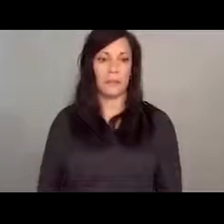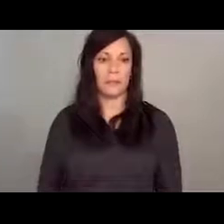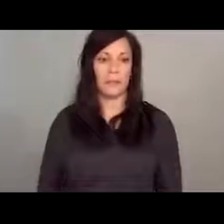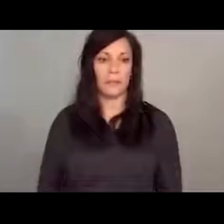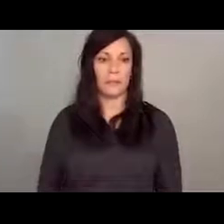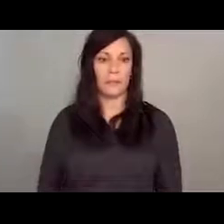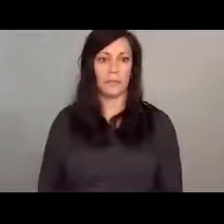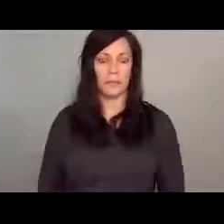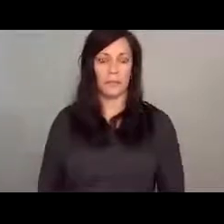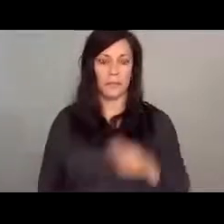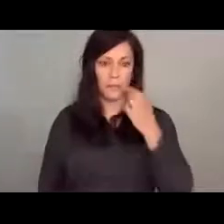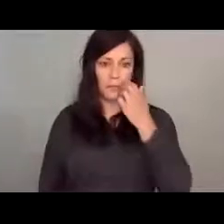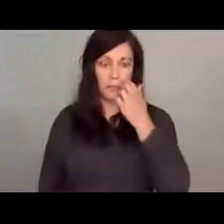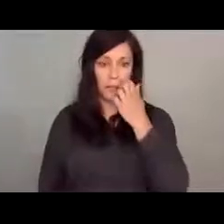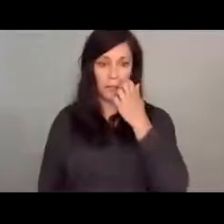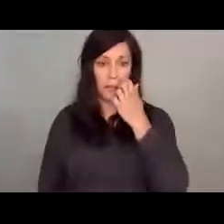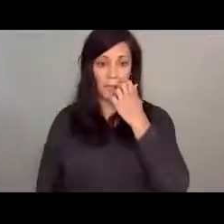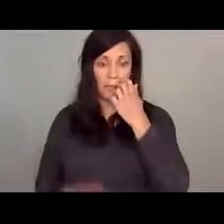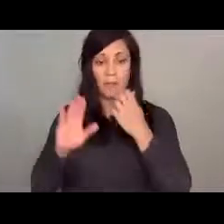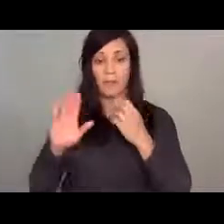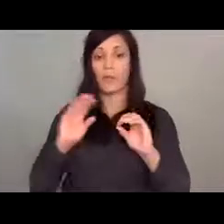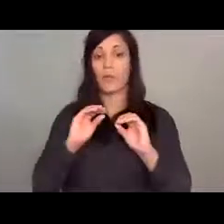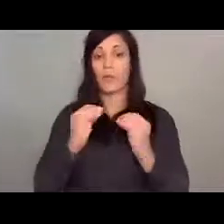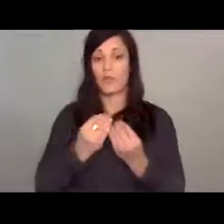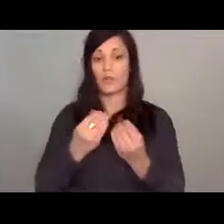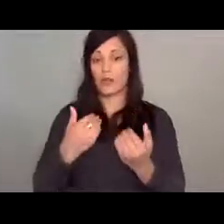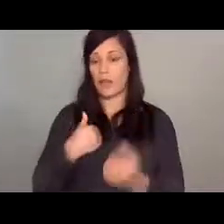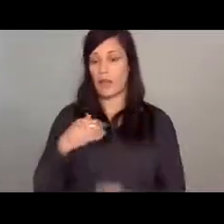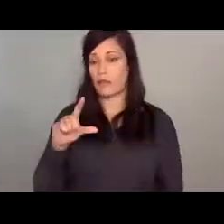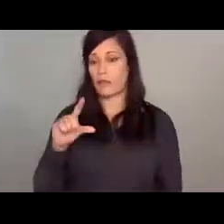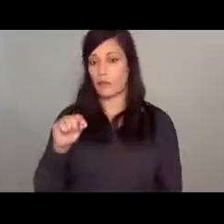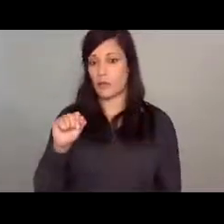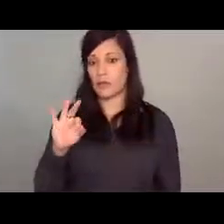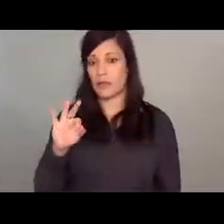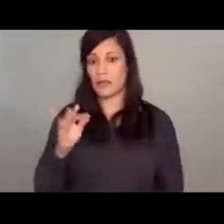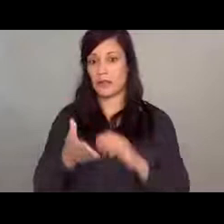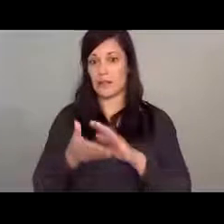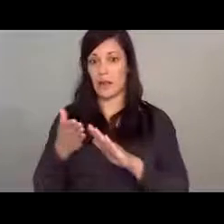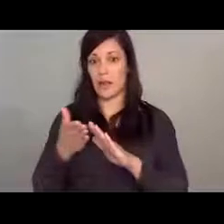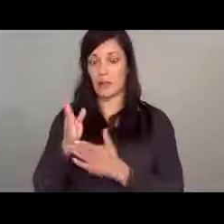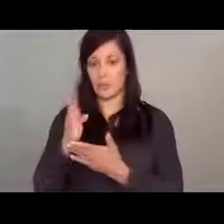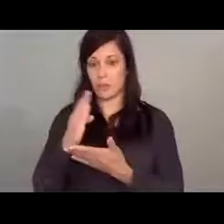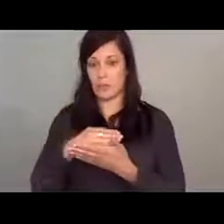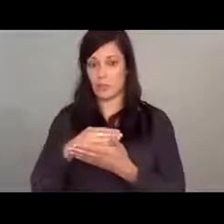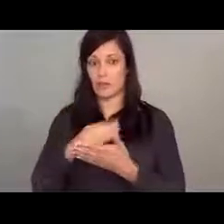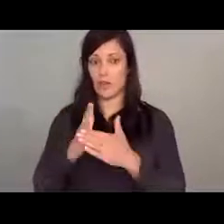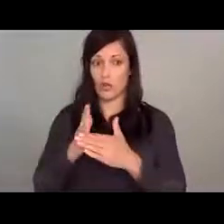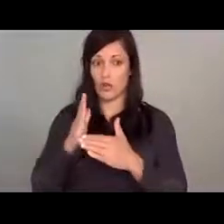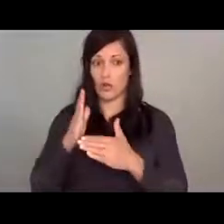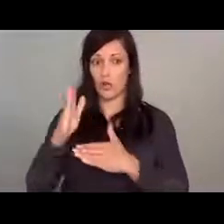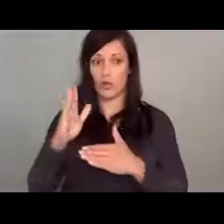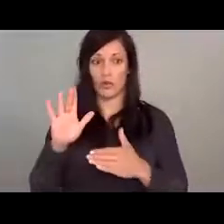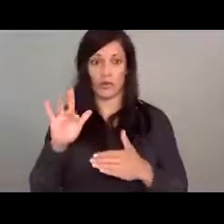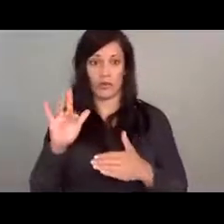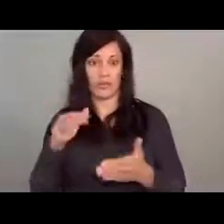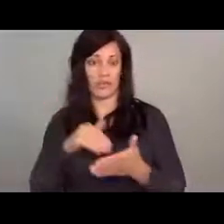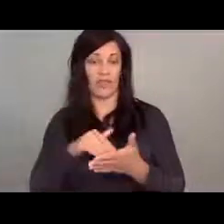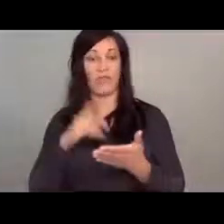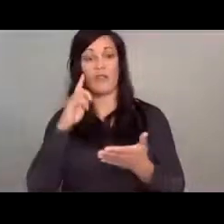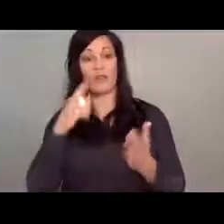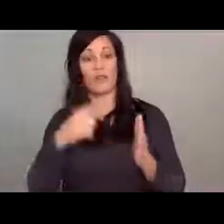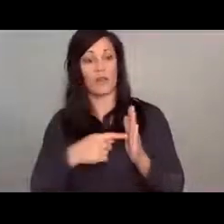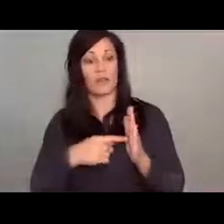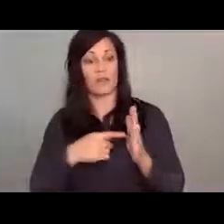Does your organization have a 2019 operating budget greater than $25,000? What happens if I say no?